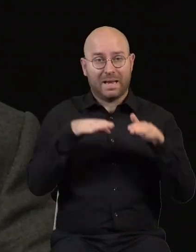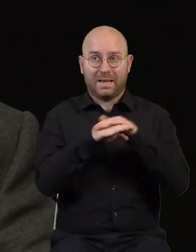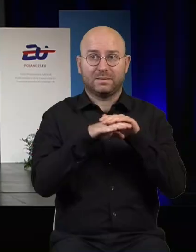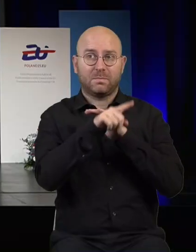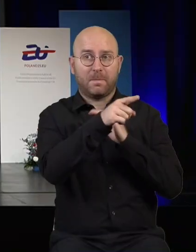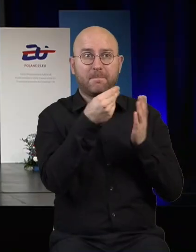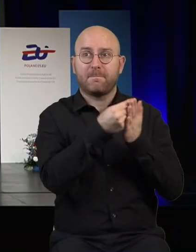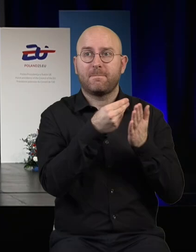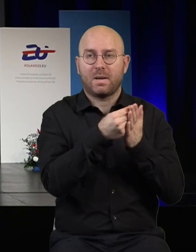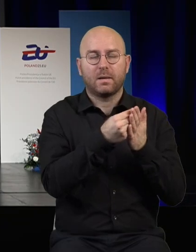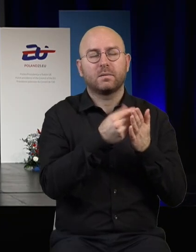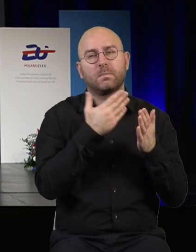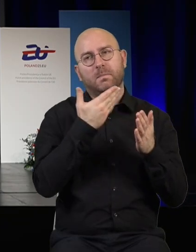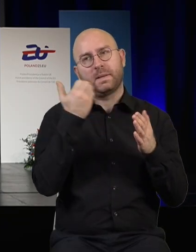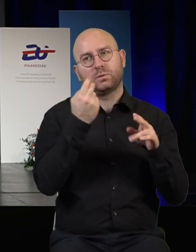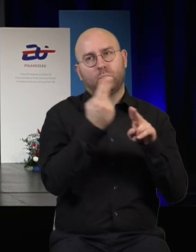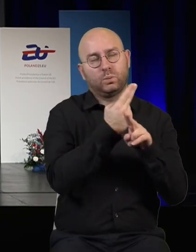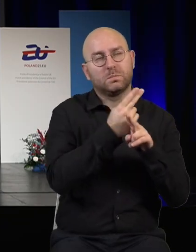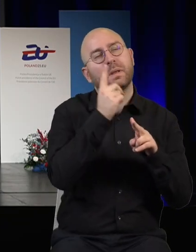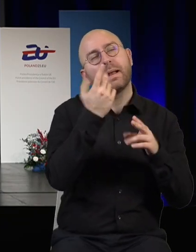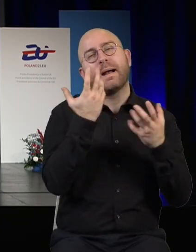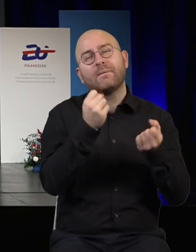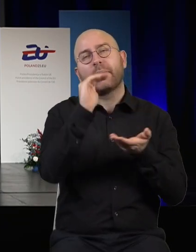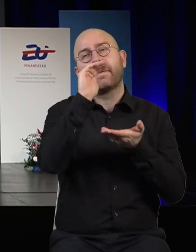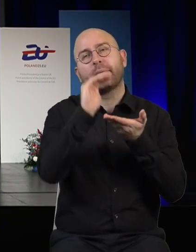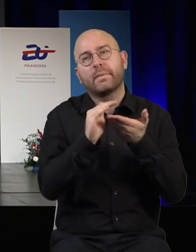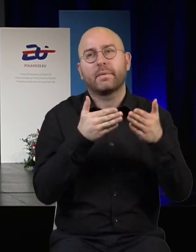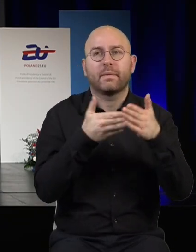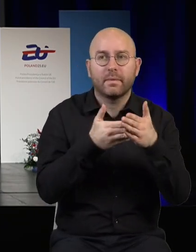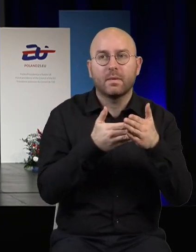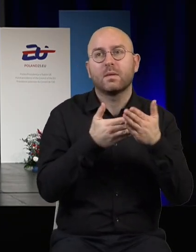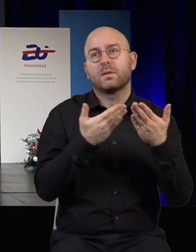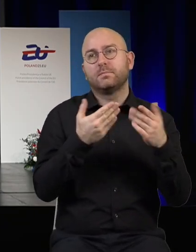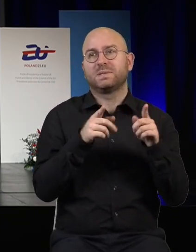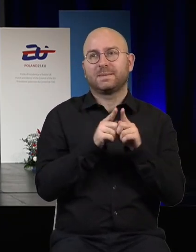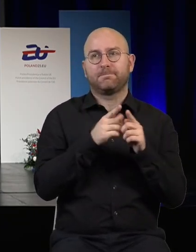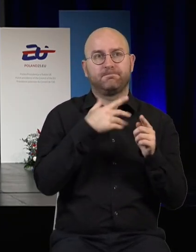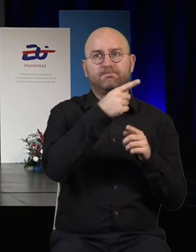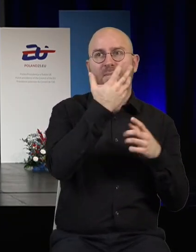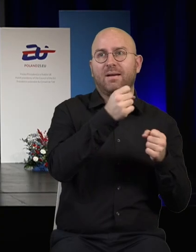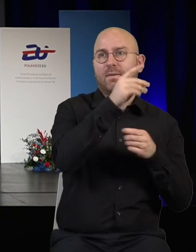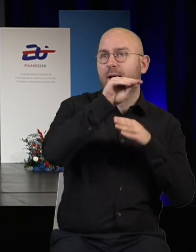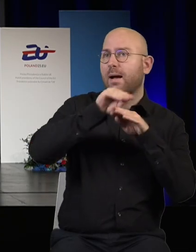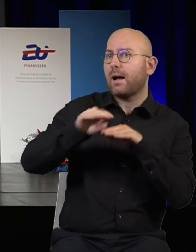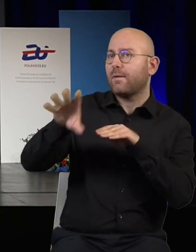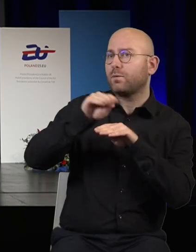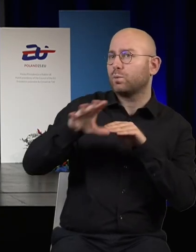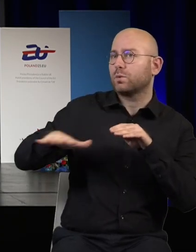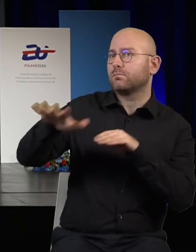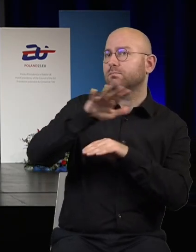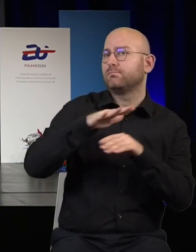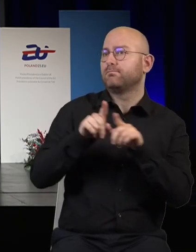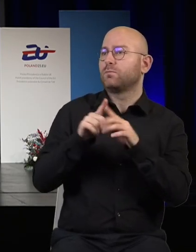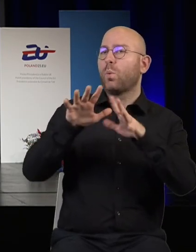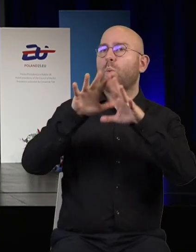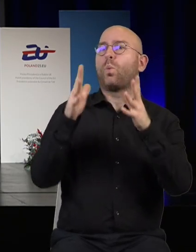approach. Thank you. Thank you very much. I would now very much need such a tool.